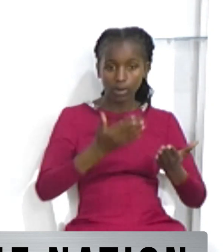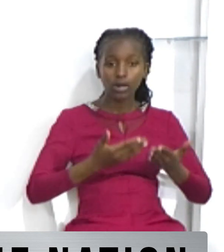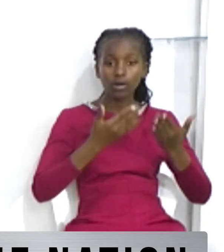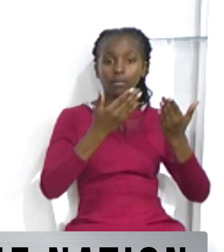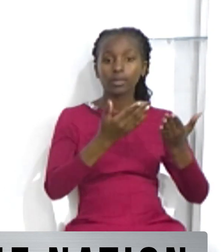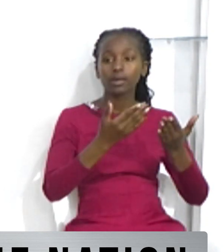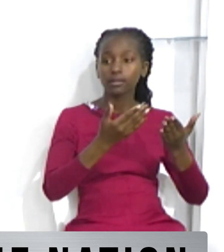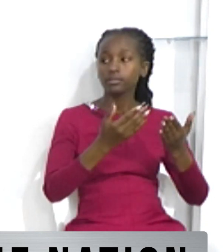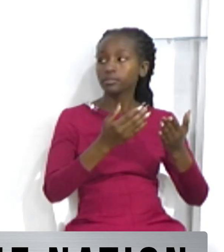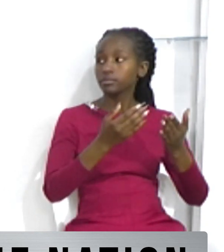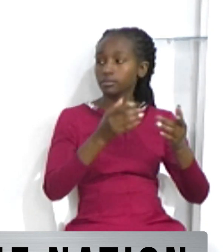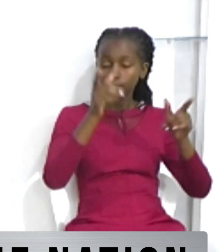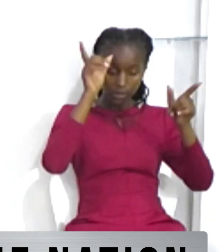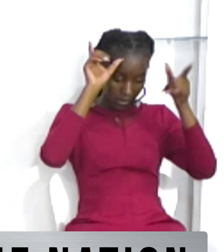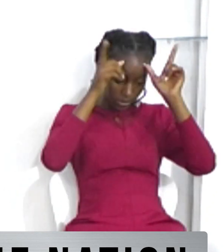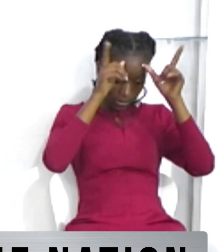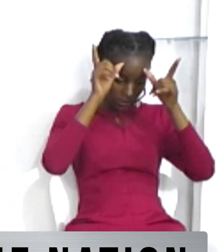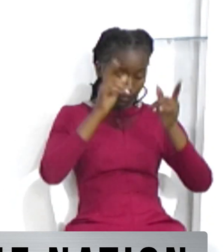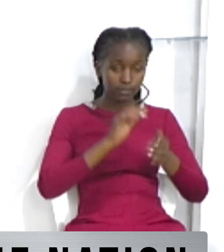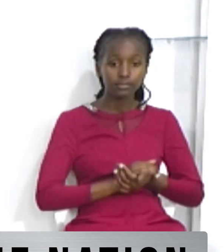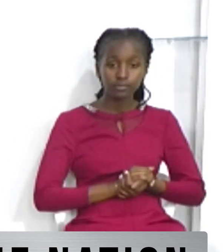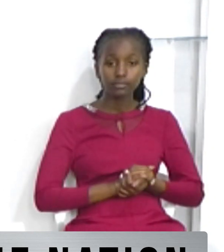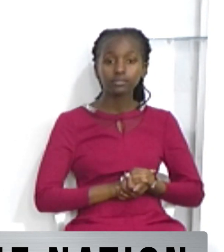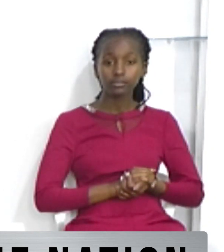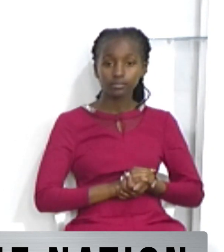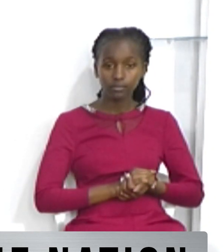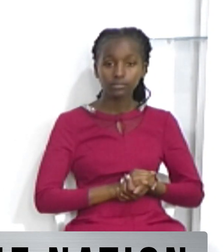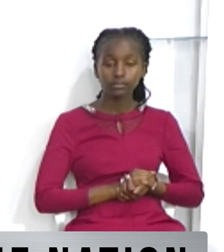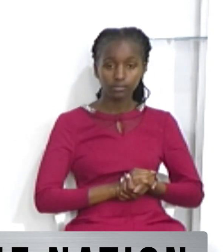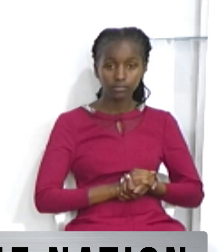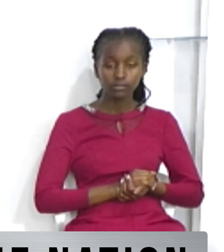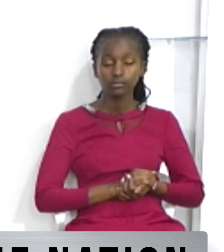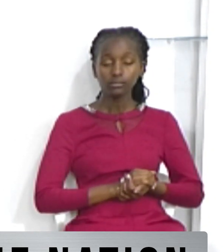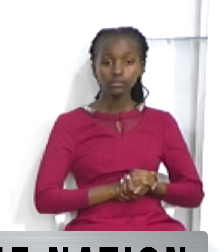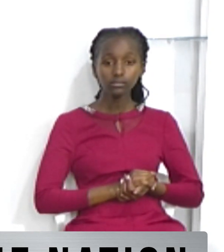yes, availing internet to the young people. Well